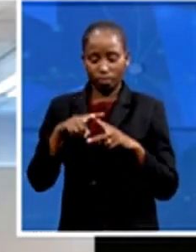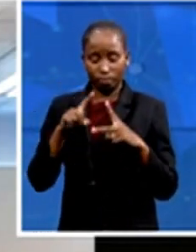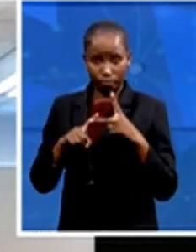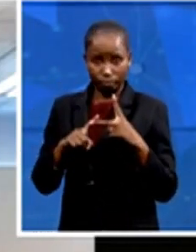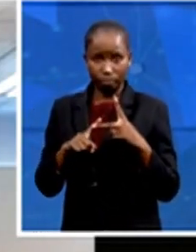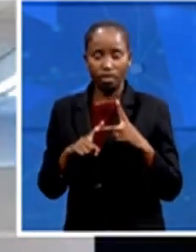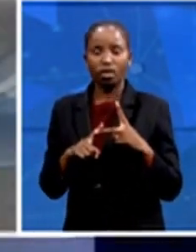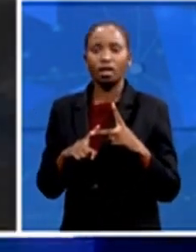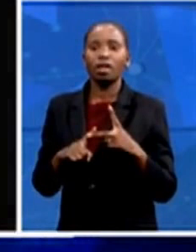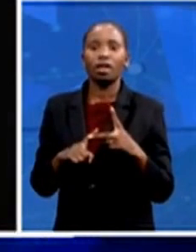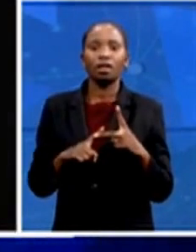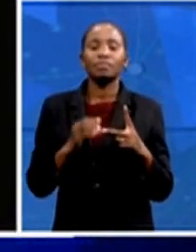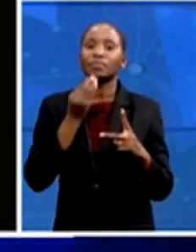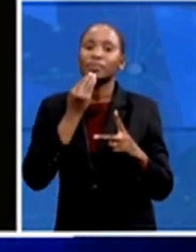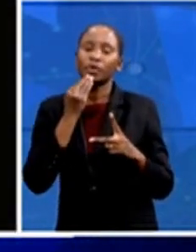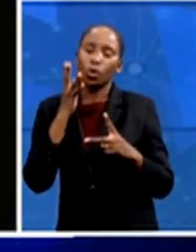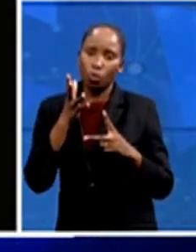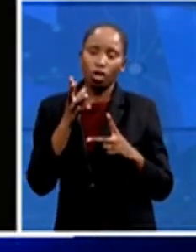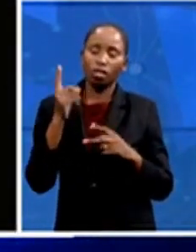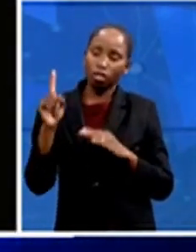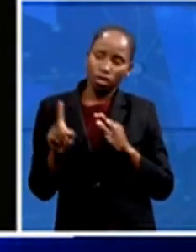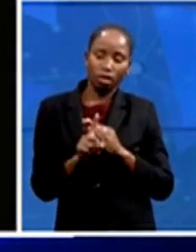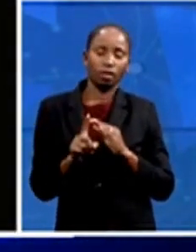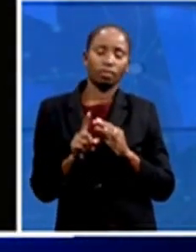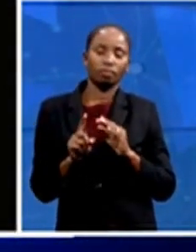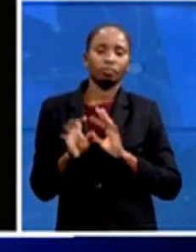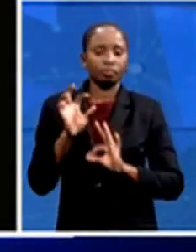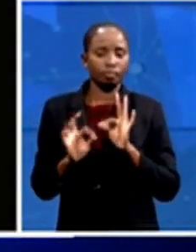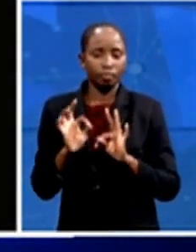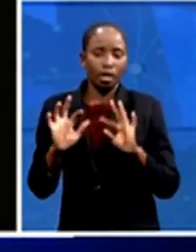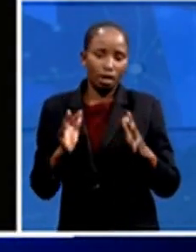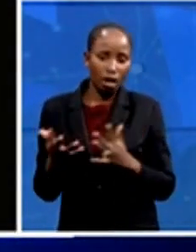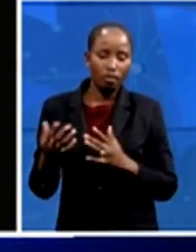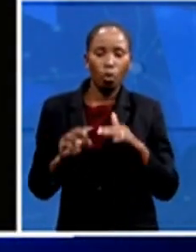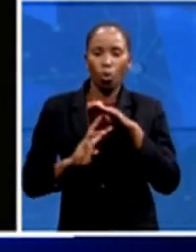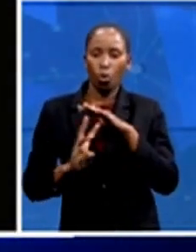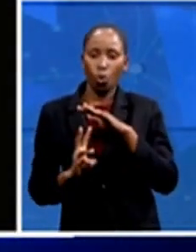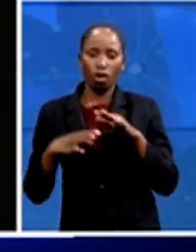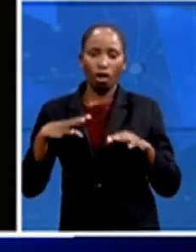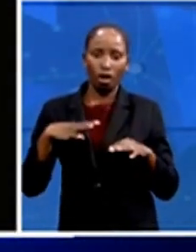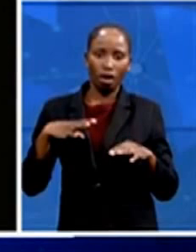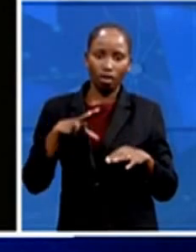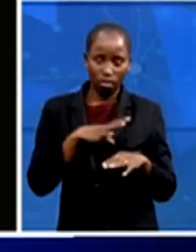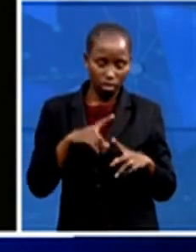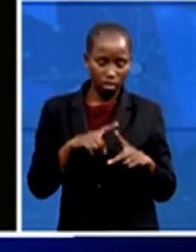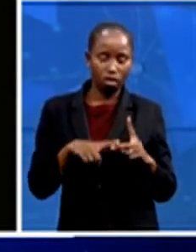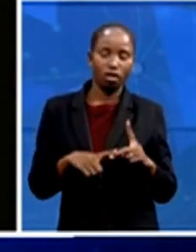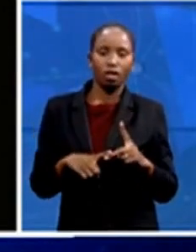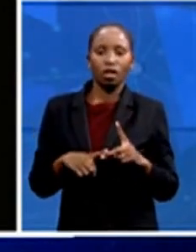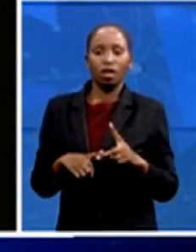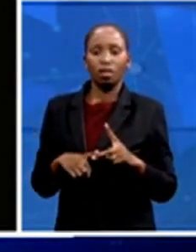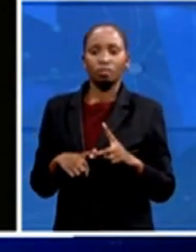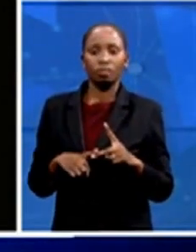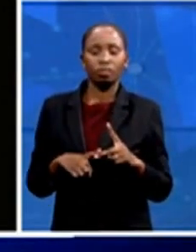ANC's candidate selection process of ward councillors ahead of the local government elections. But Desiree, I don't know if